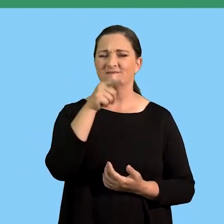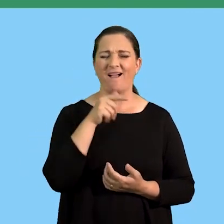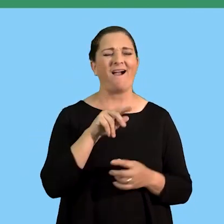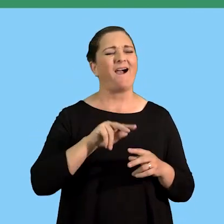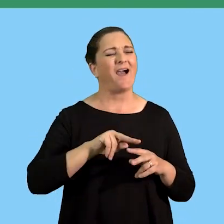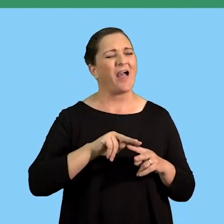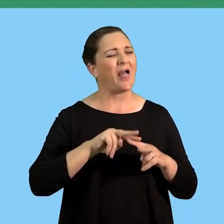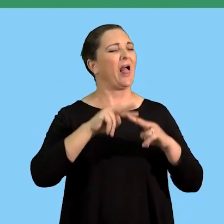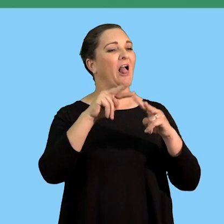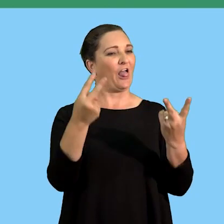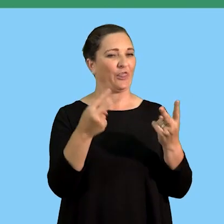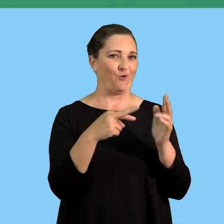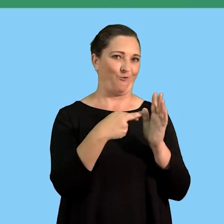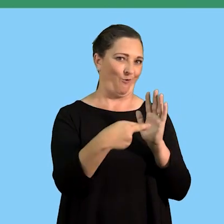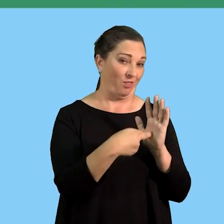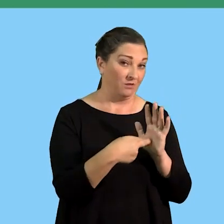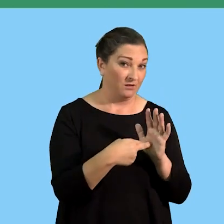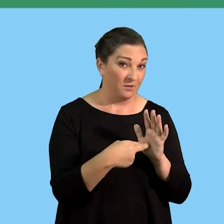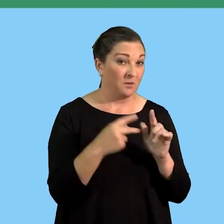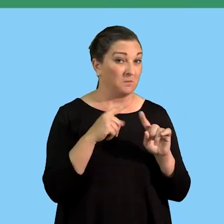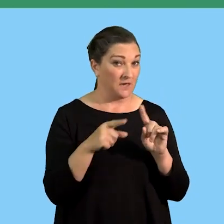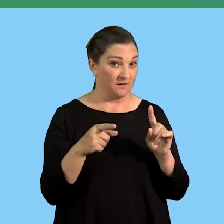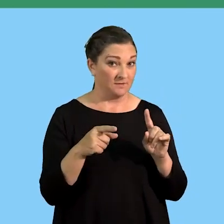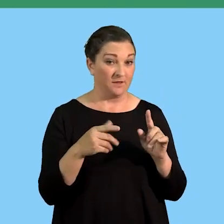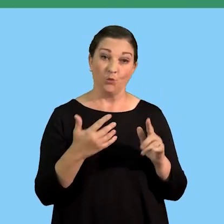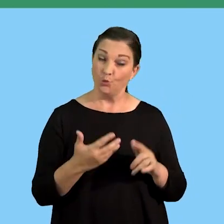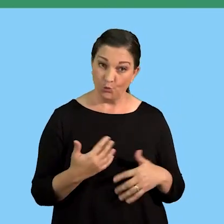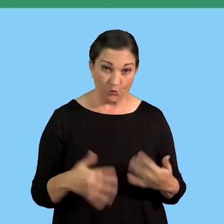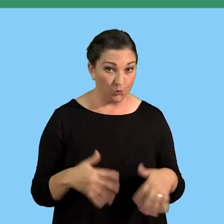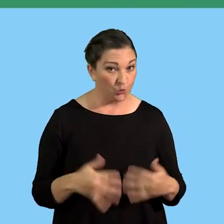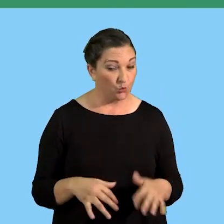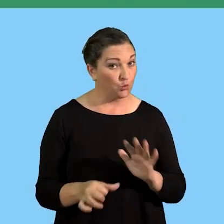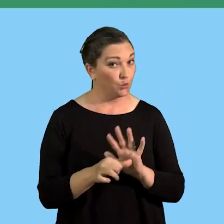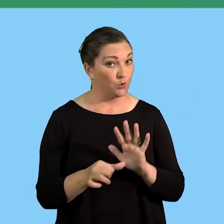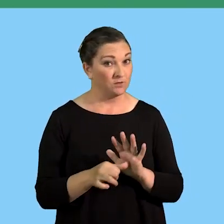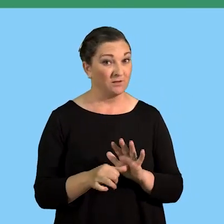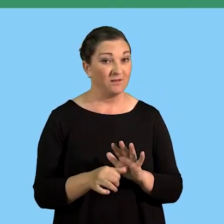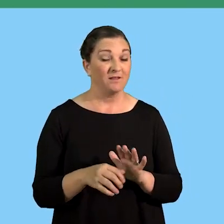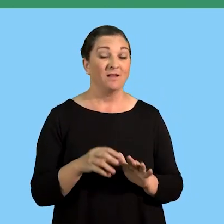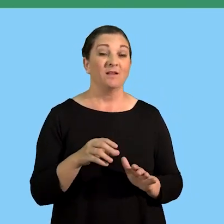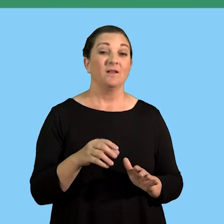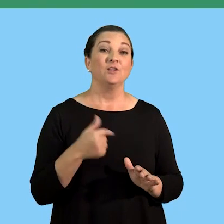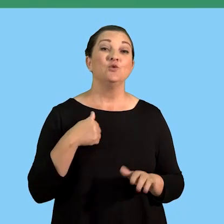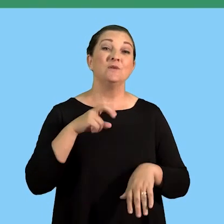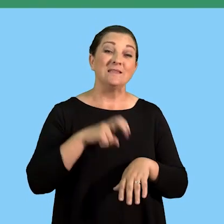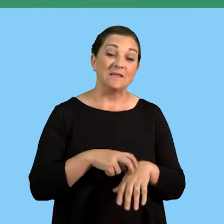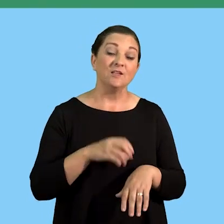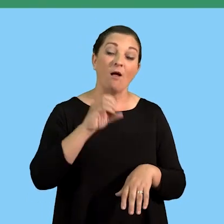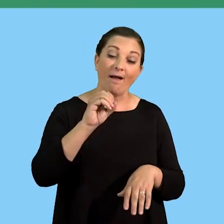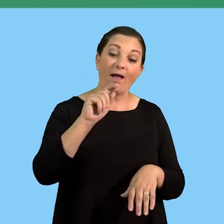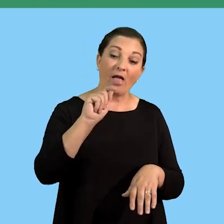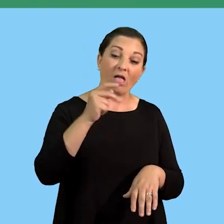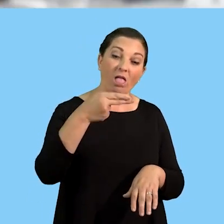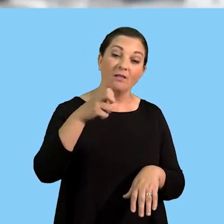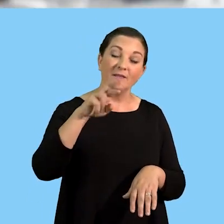the interviewer during an interview. Now, I cannot stress this enough. When the question says we